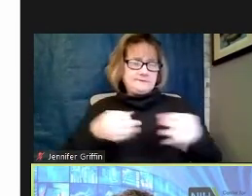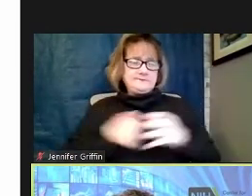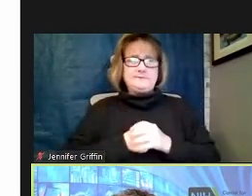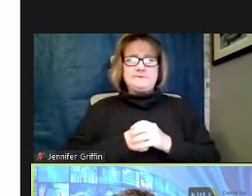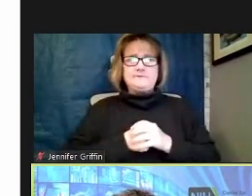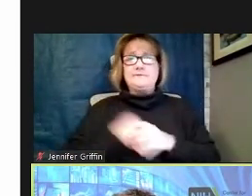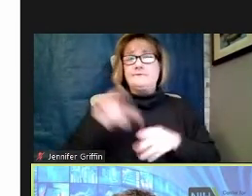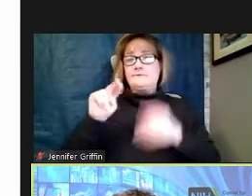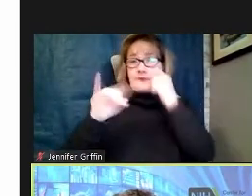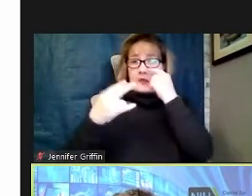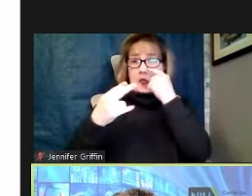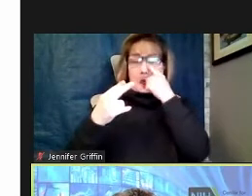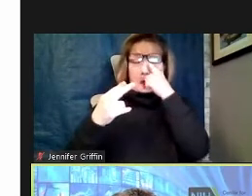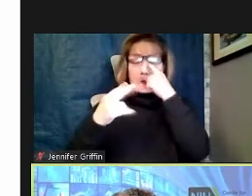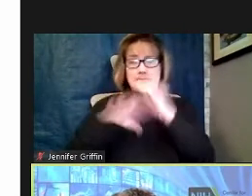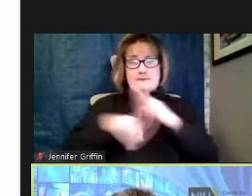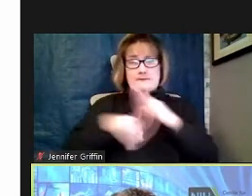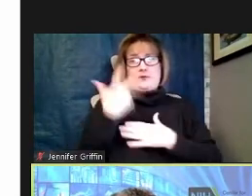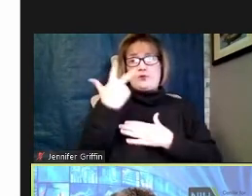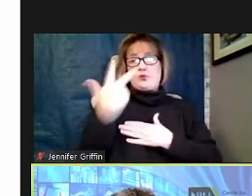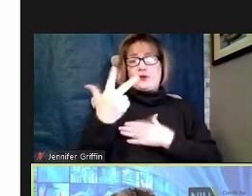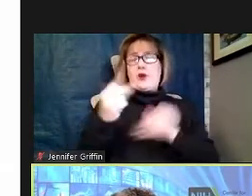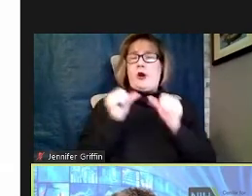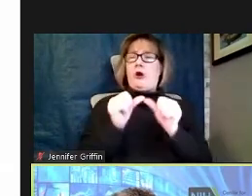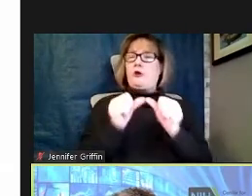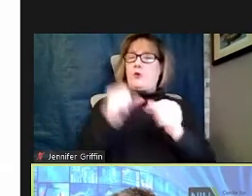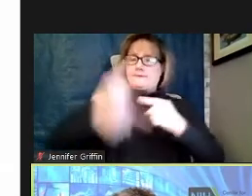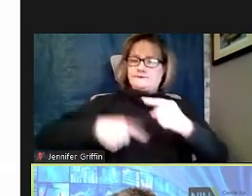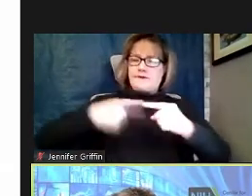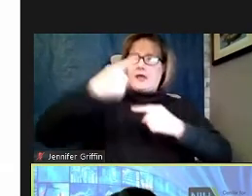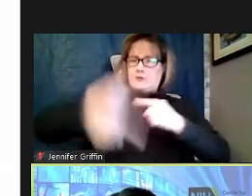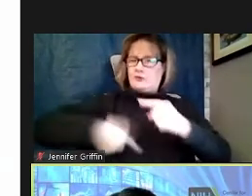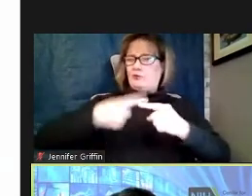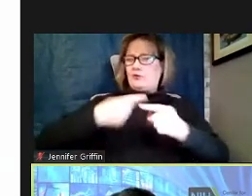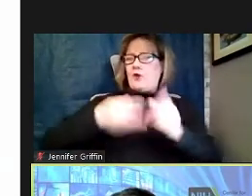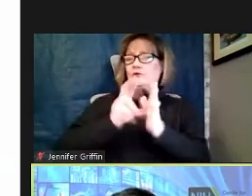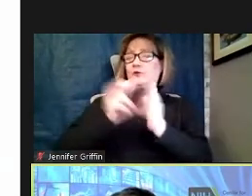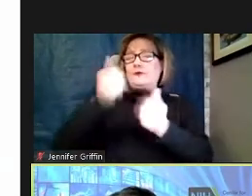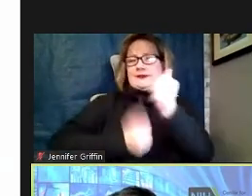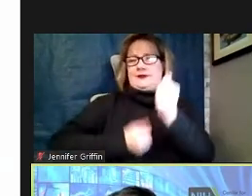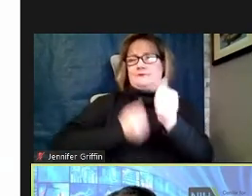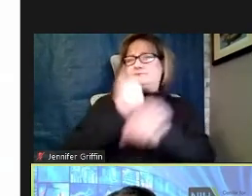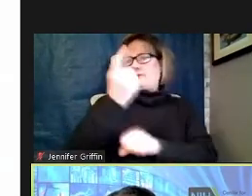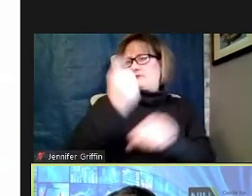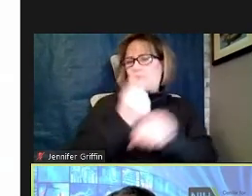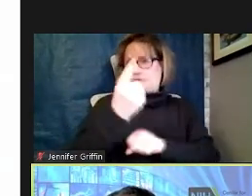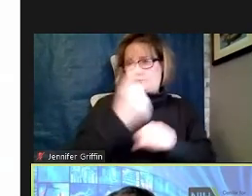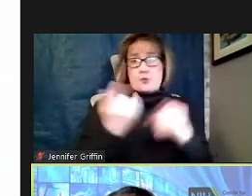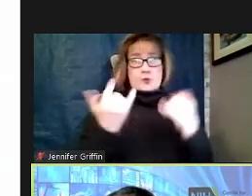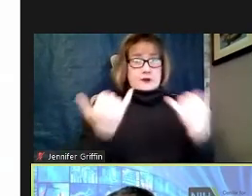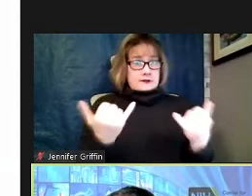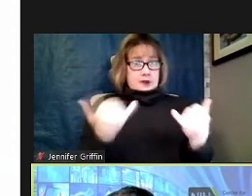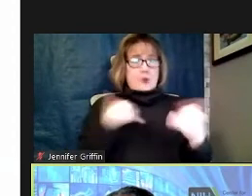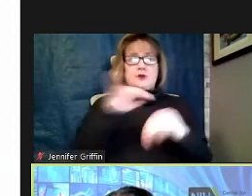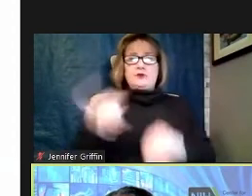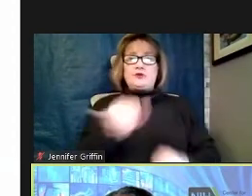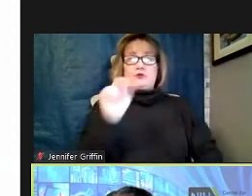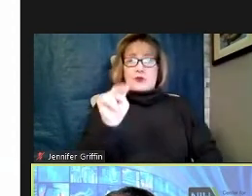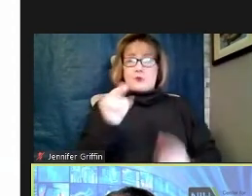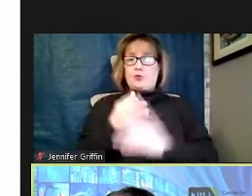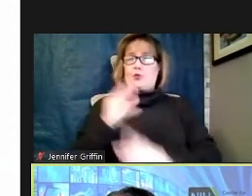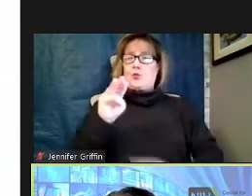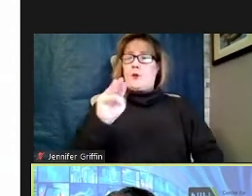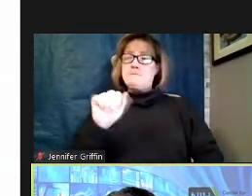So NIH has basically 3 ongoing cycles of review per year. Right now, we're in the January through